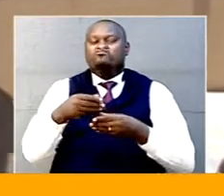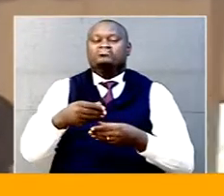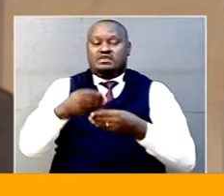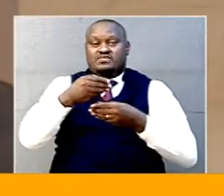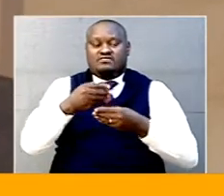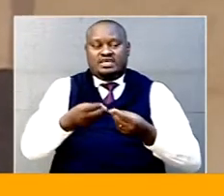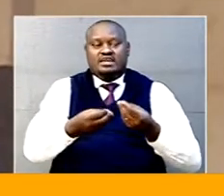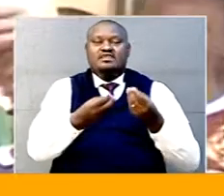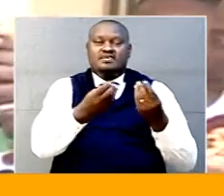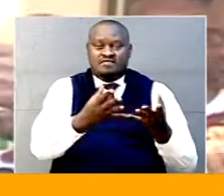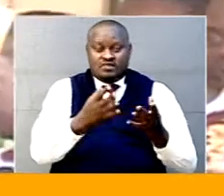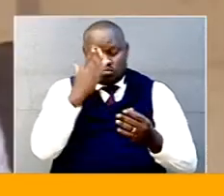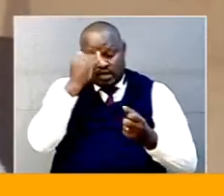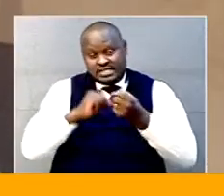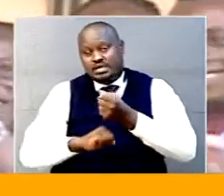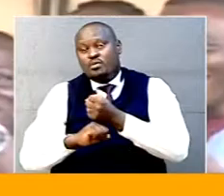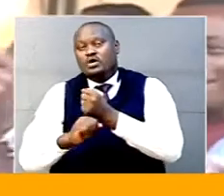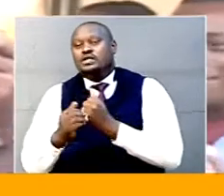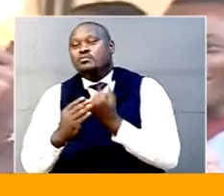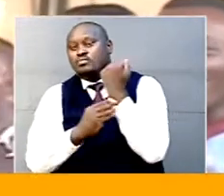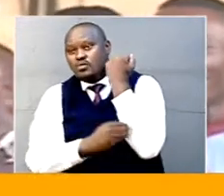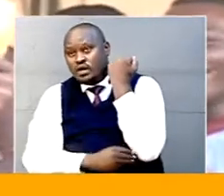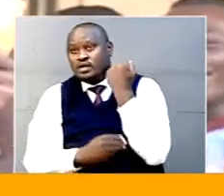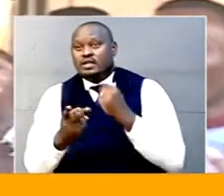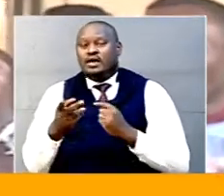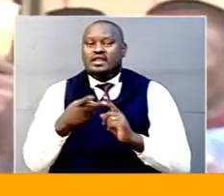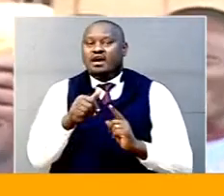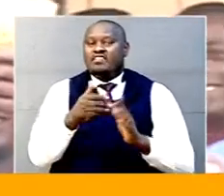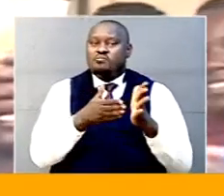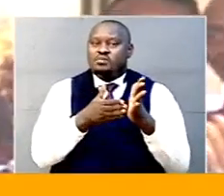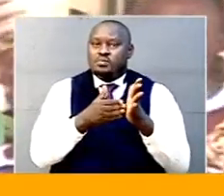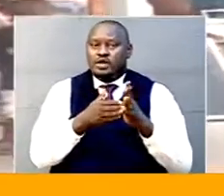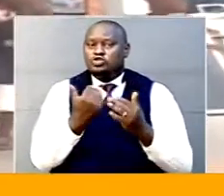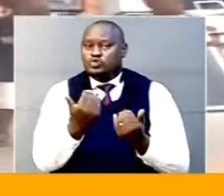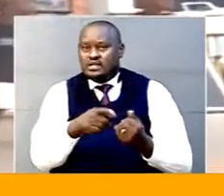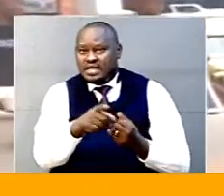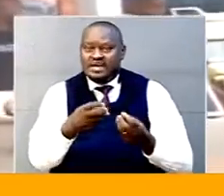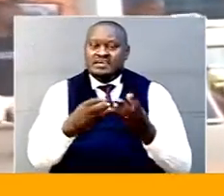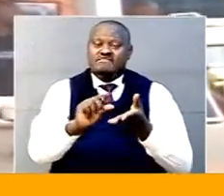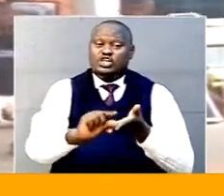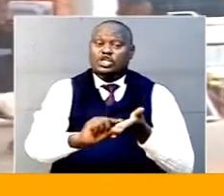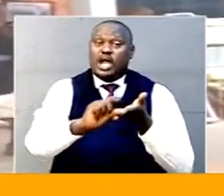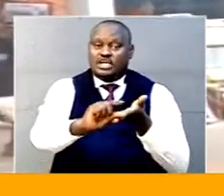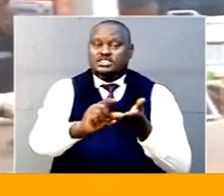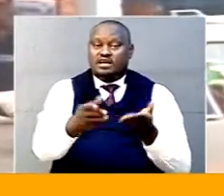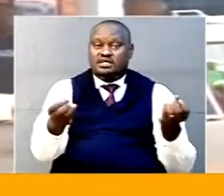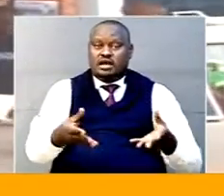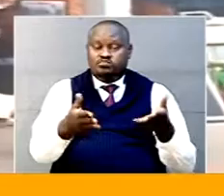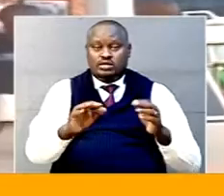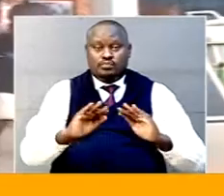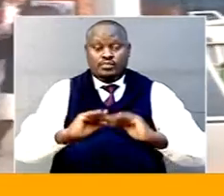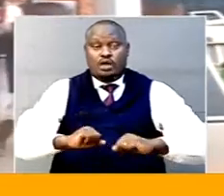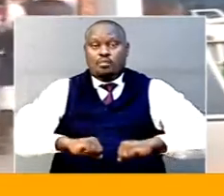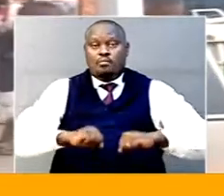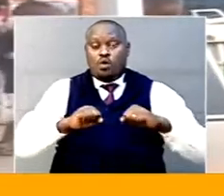with his efforts to support the needy. Gave hard cash to those with challenges like the performing children. The proprietors of light industry, the